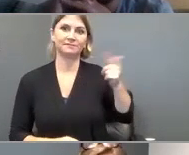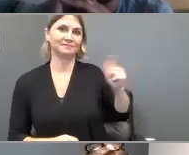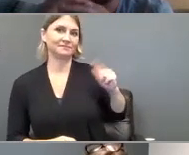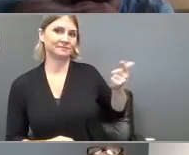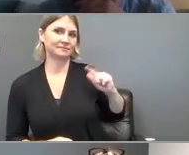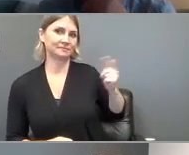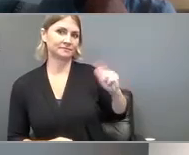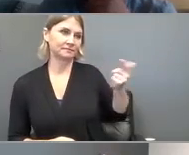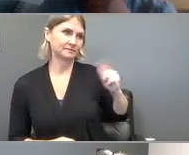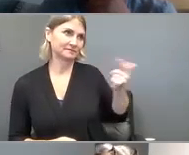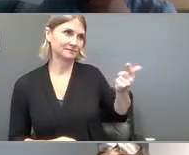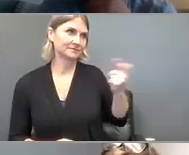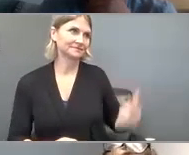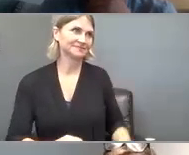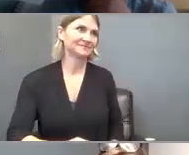one?